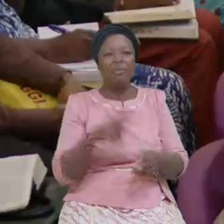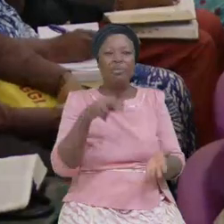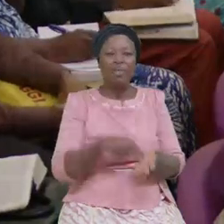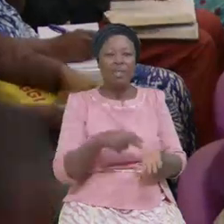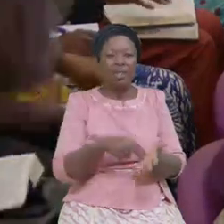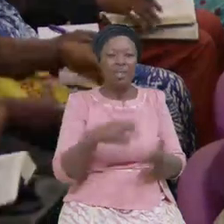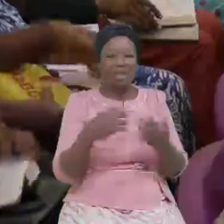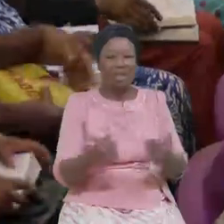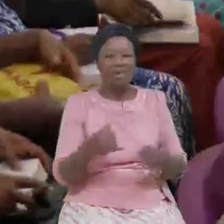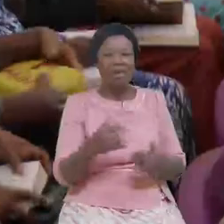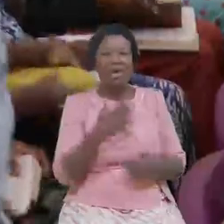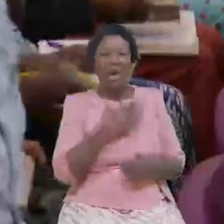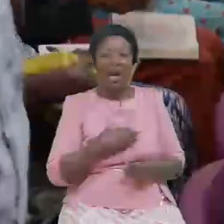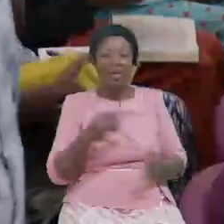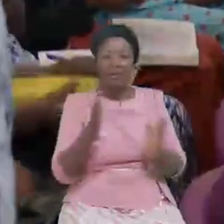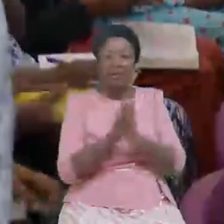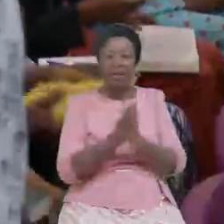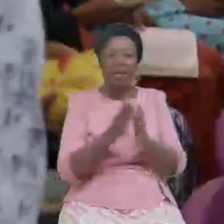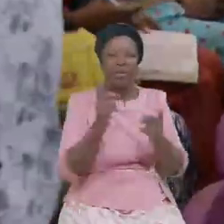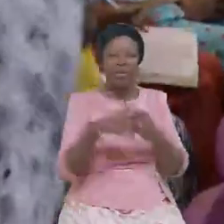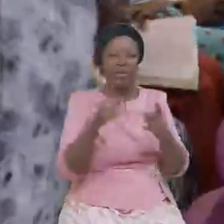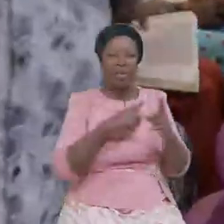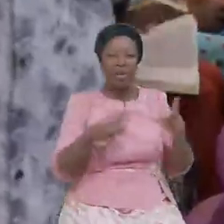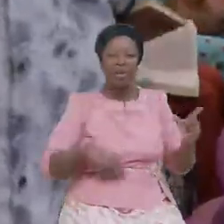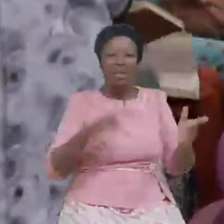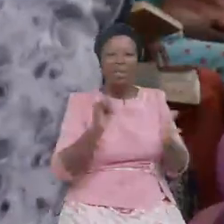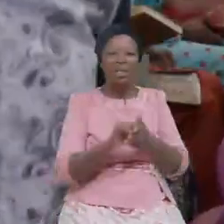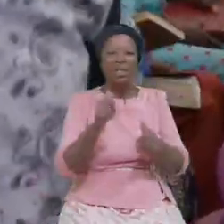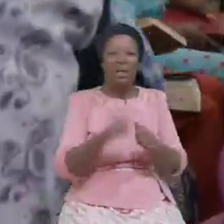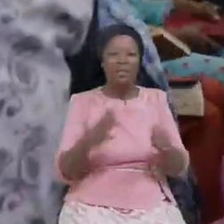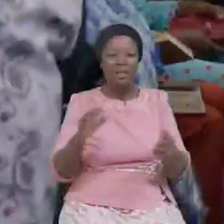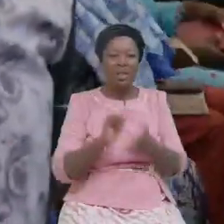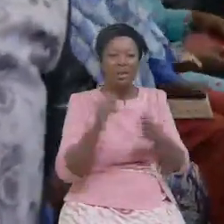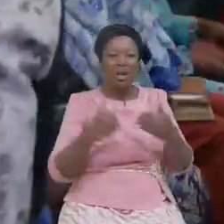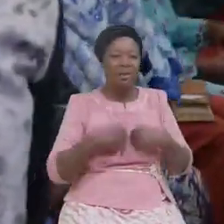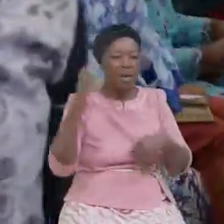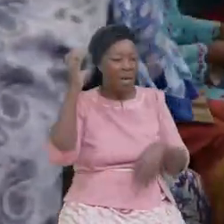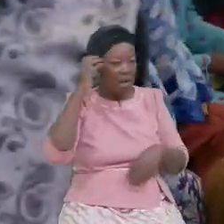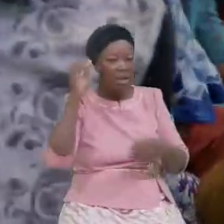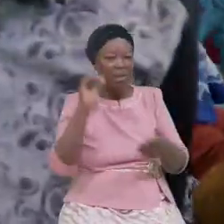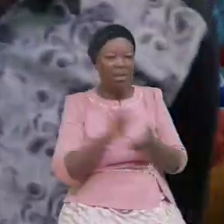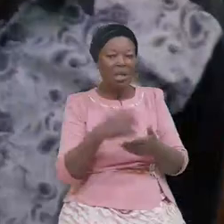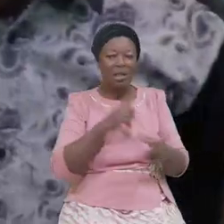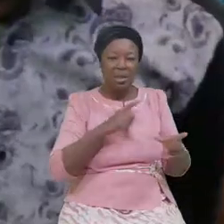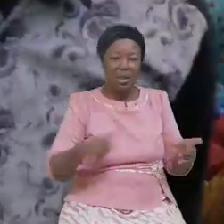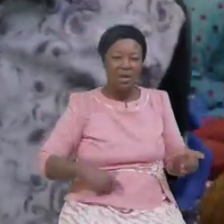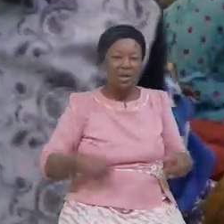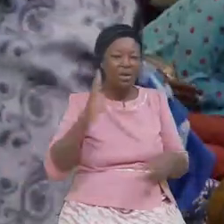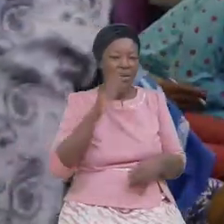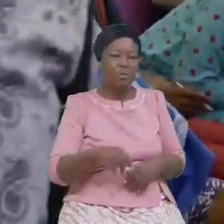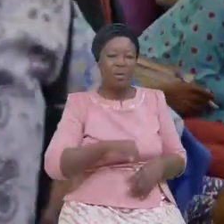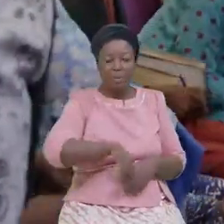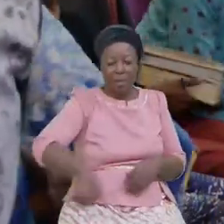up now and pray to the Lord that everything we have heard, the Lord will implant